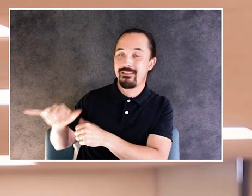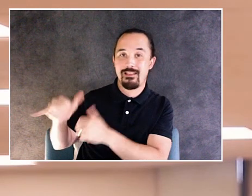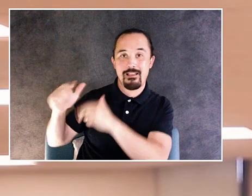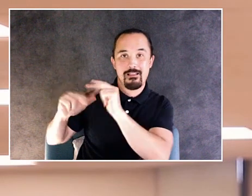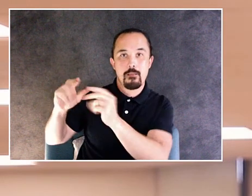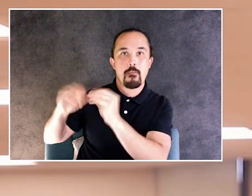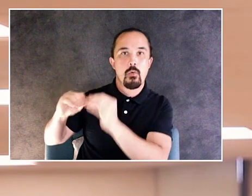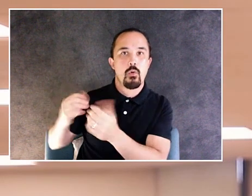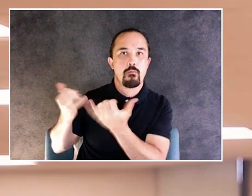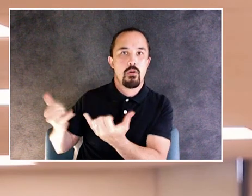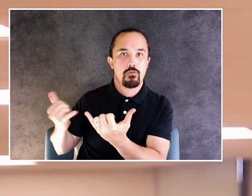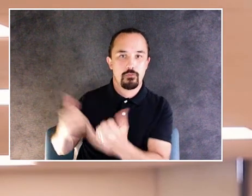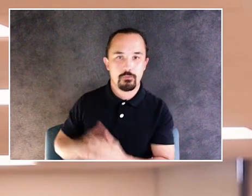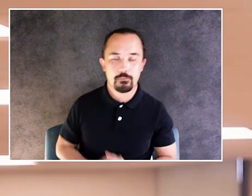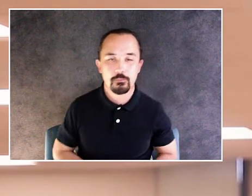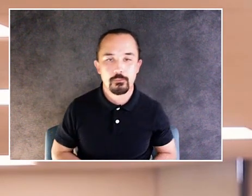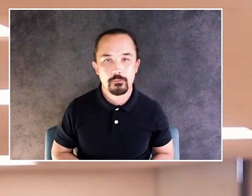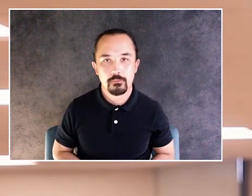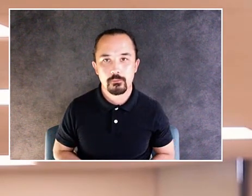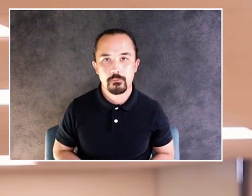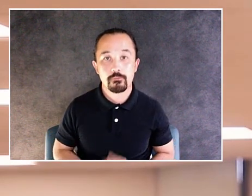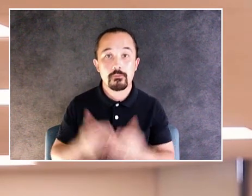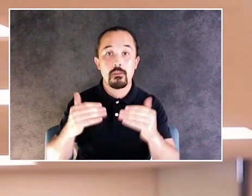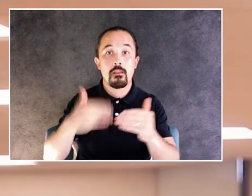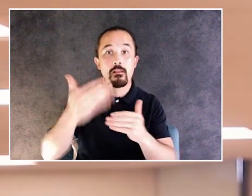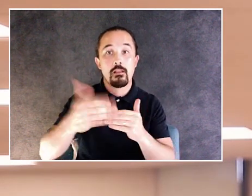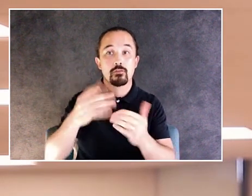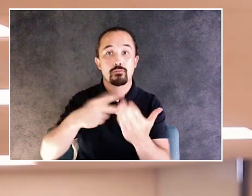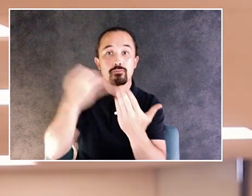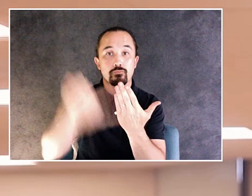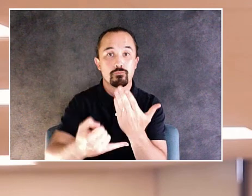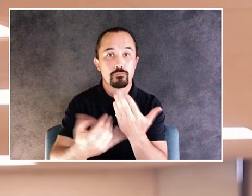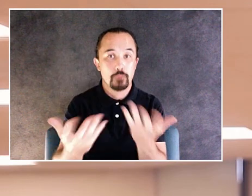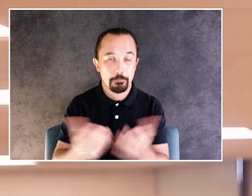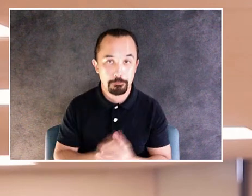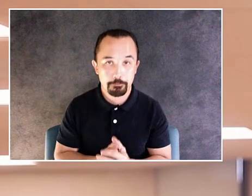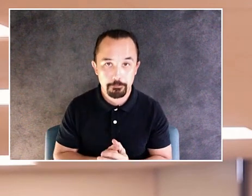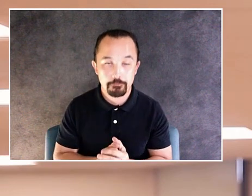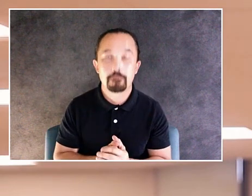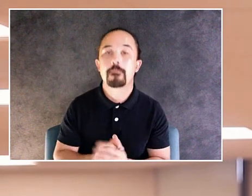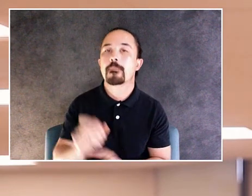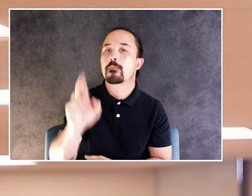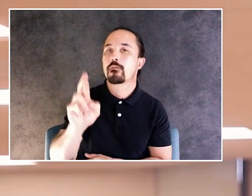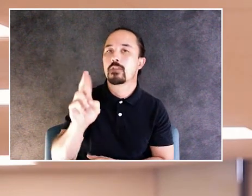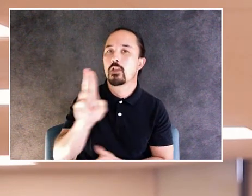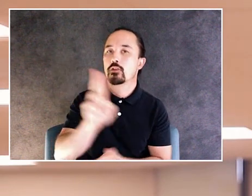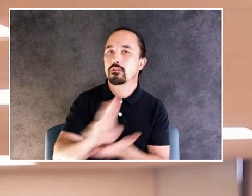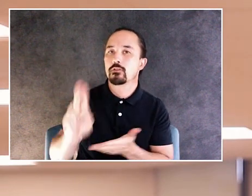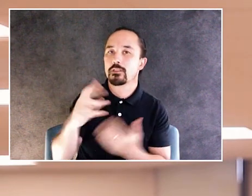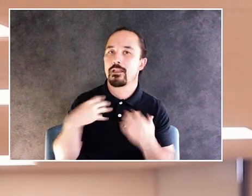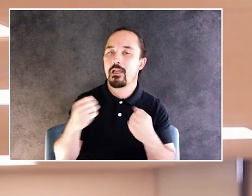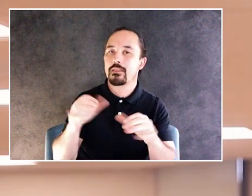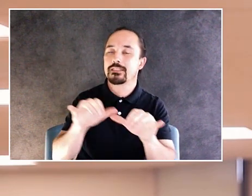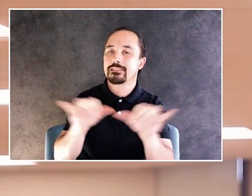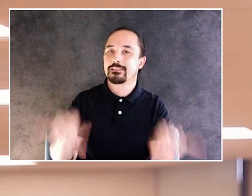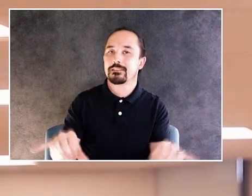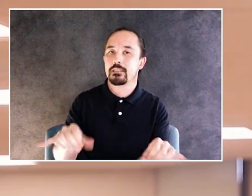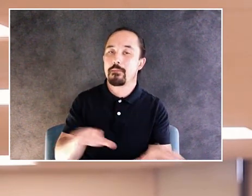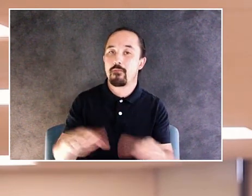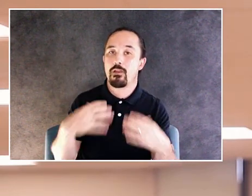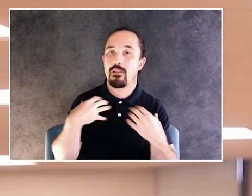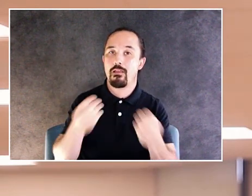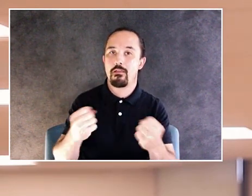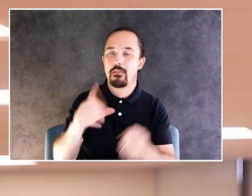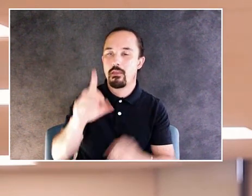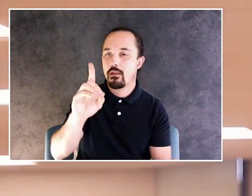facility. The next project is the Riverside University Health System Behavioral Health Diversion